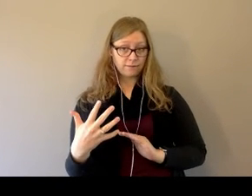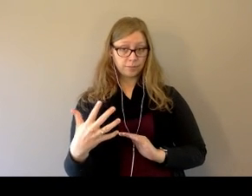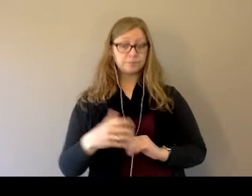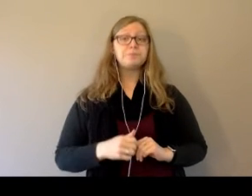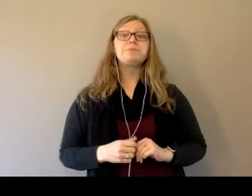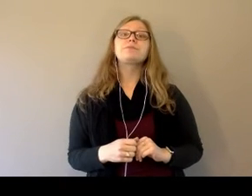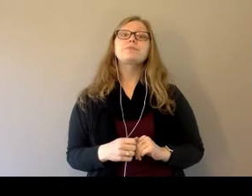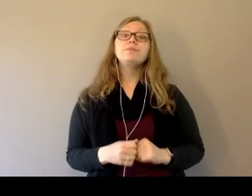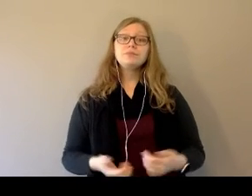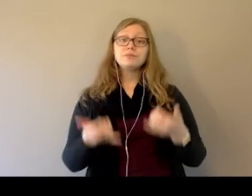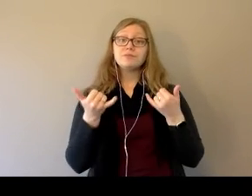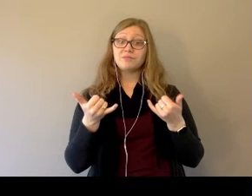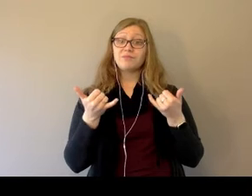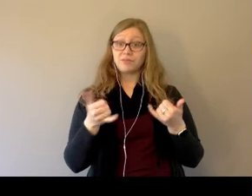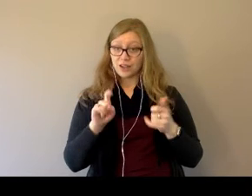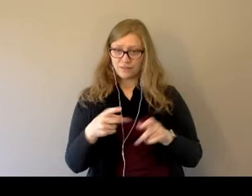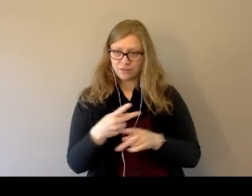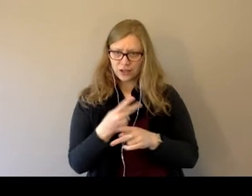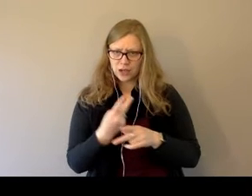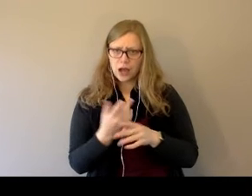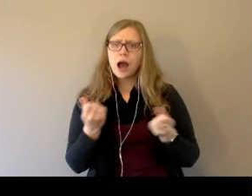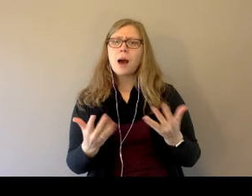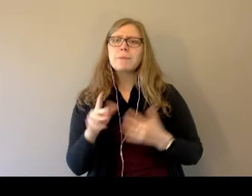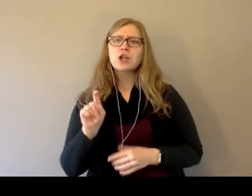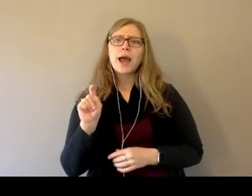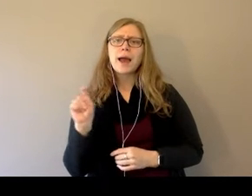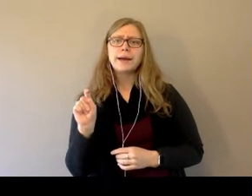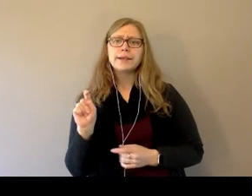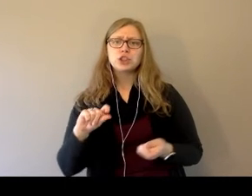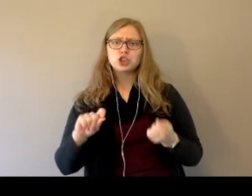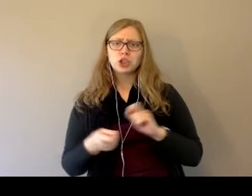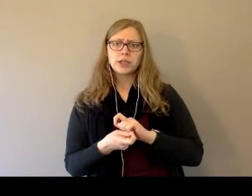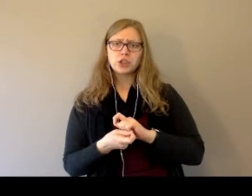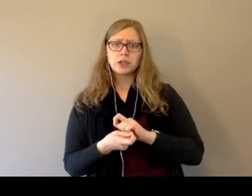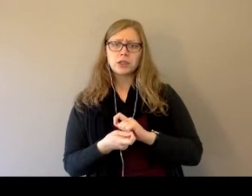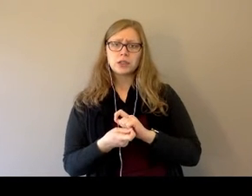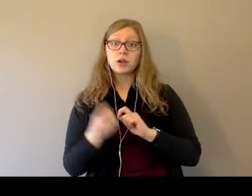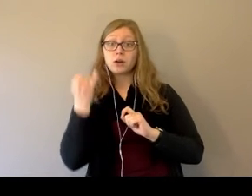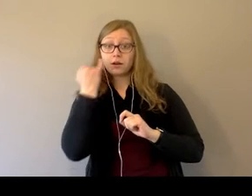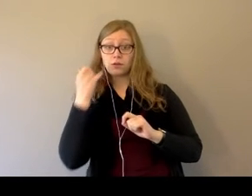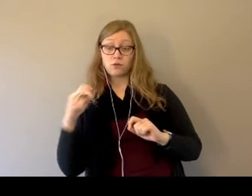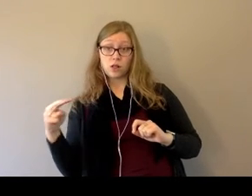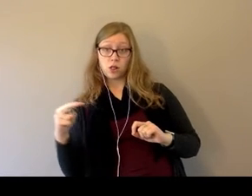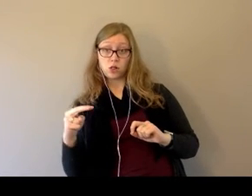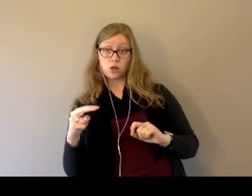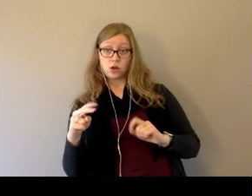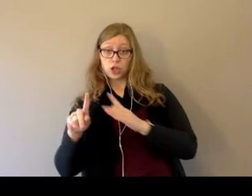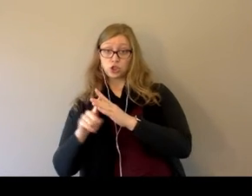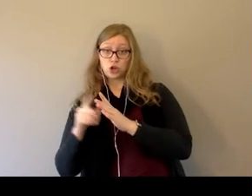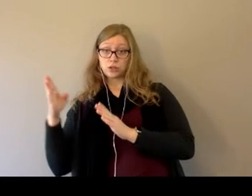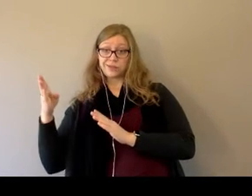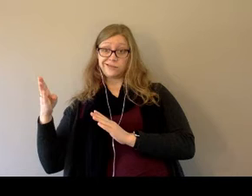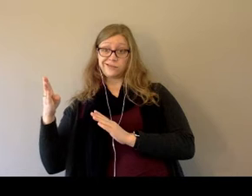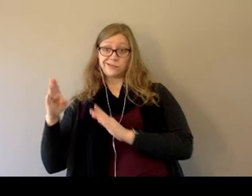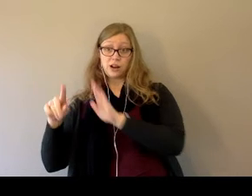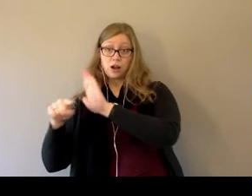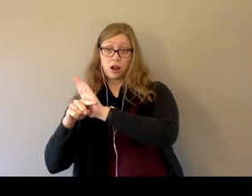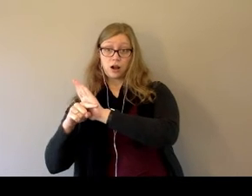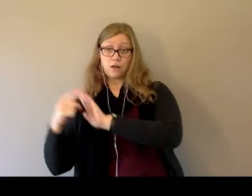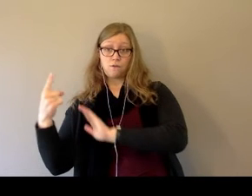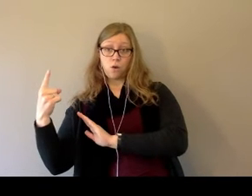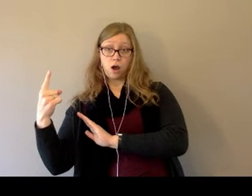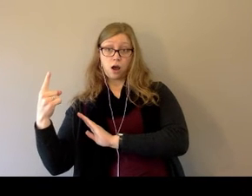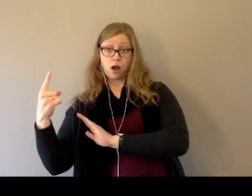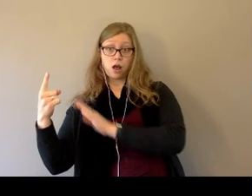And now I have to find the change in x. And if we look at this, the x value, it's at -1, and it's moving to